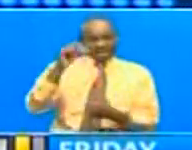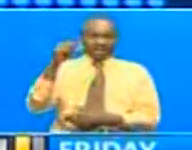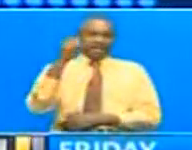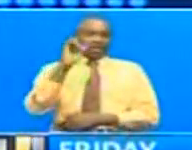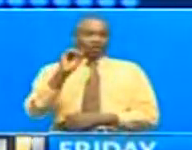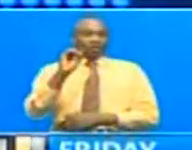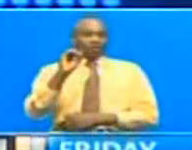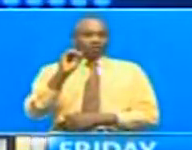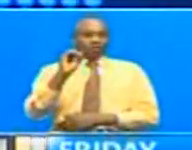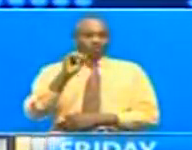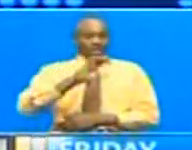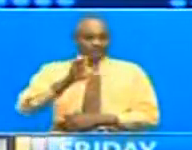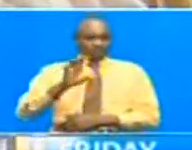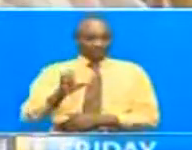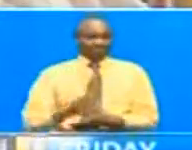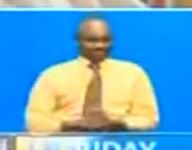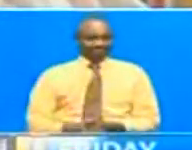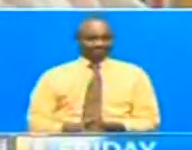County.